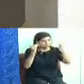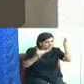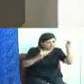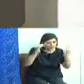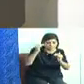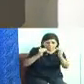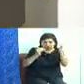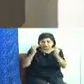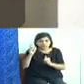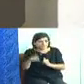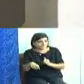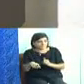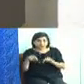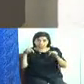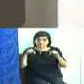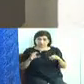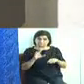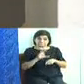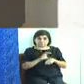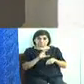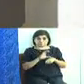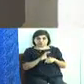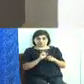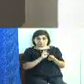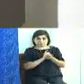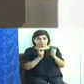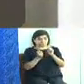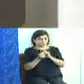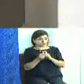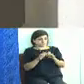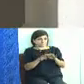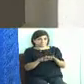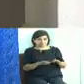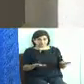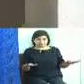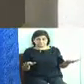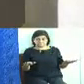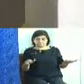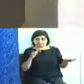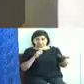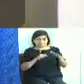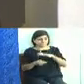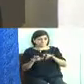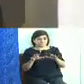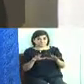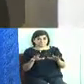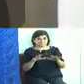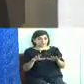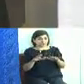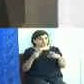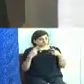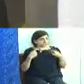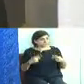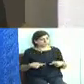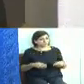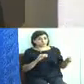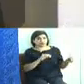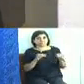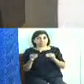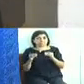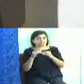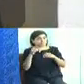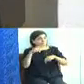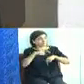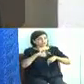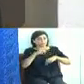This church has changed the ground under its feet and physically moved more times than